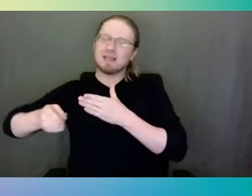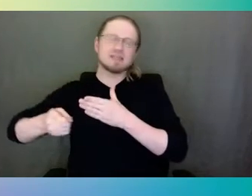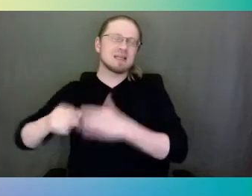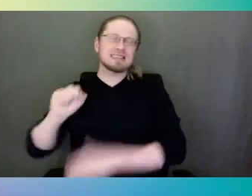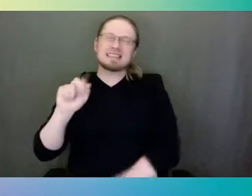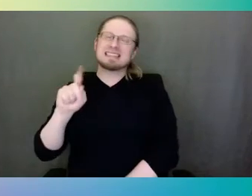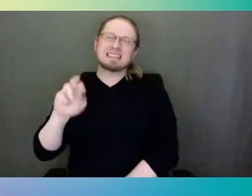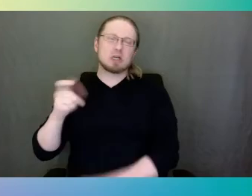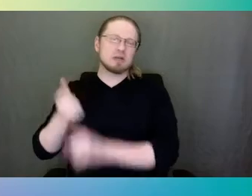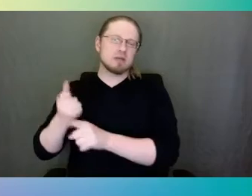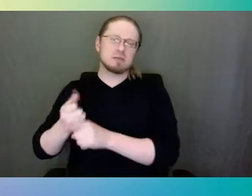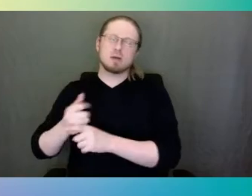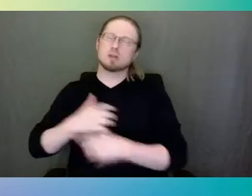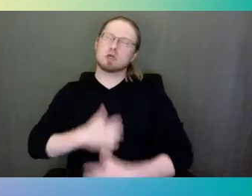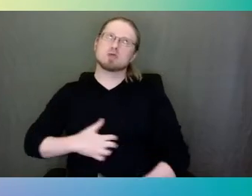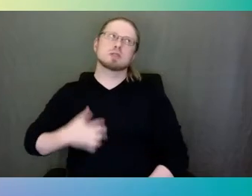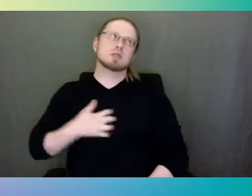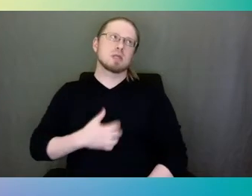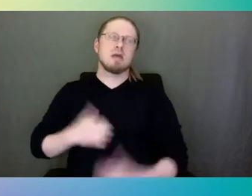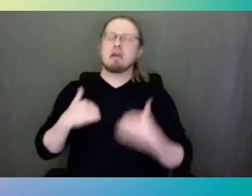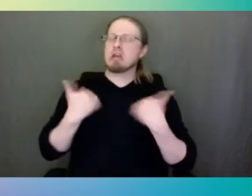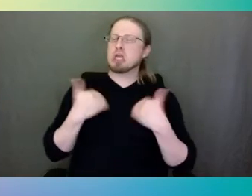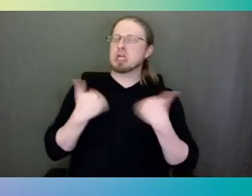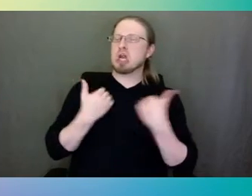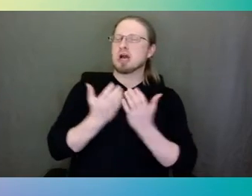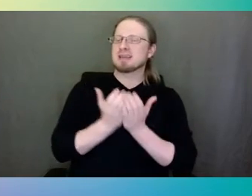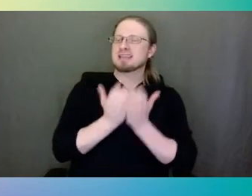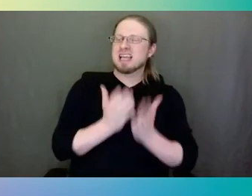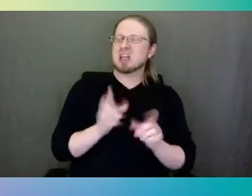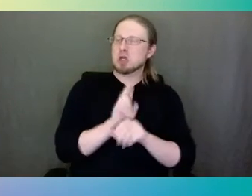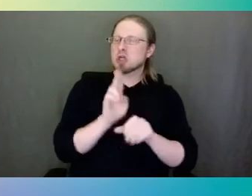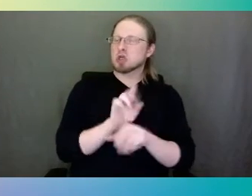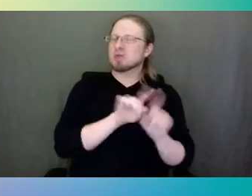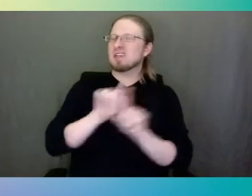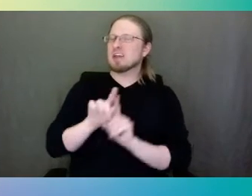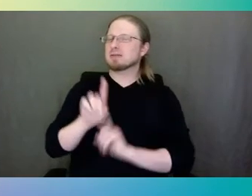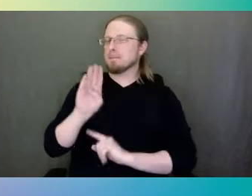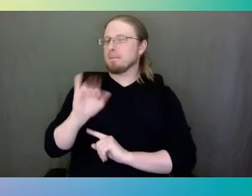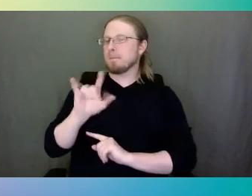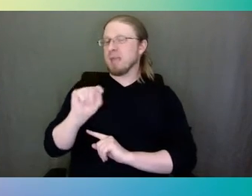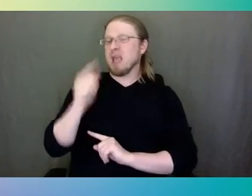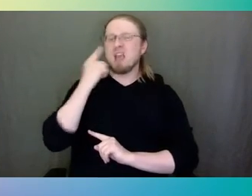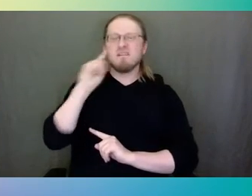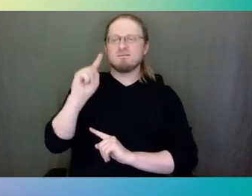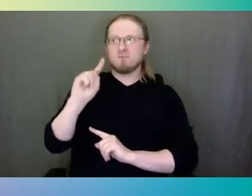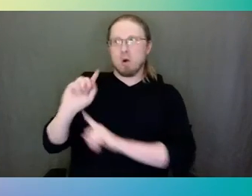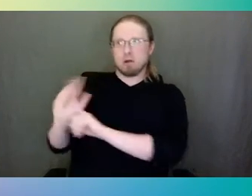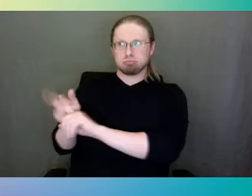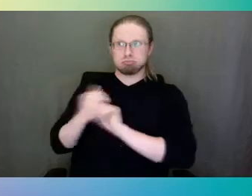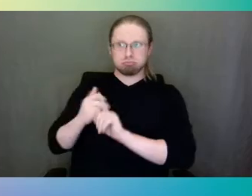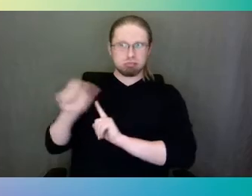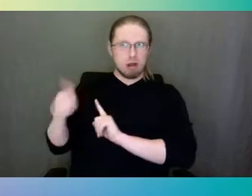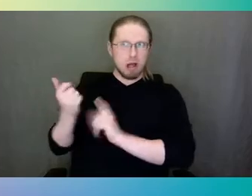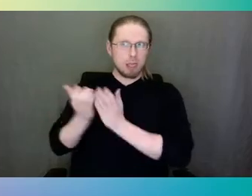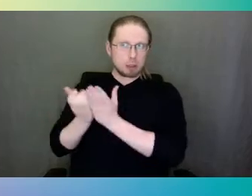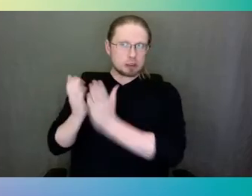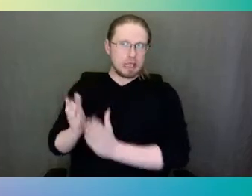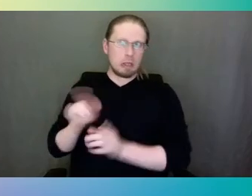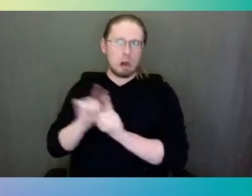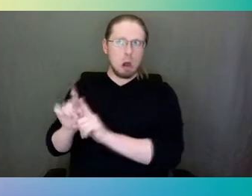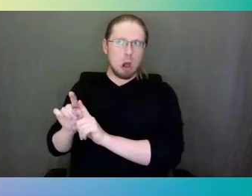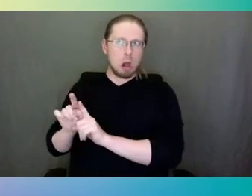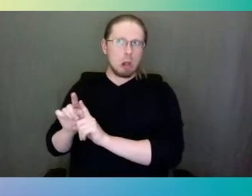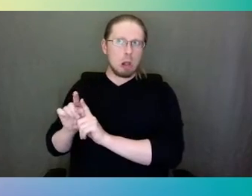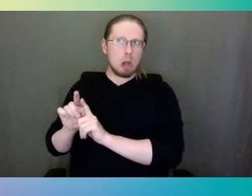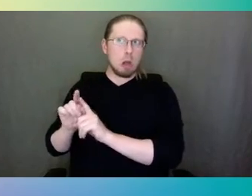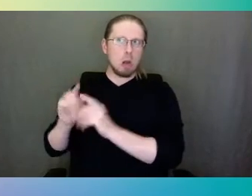that young sailors had been used as decoys to entrap other sailors and the locals that the senators